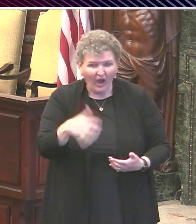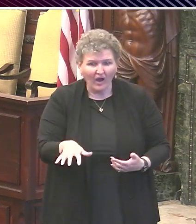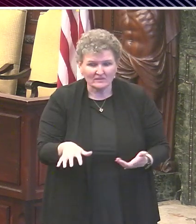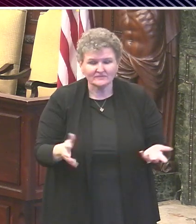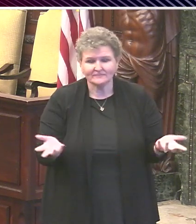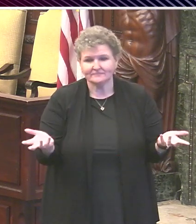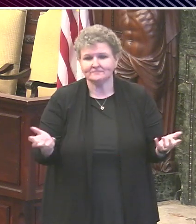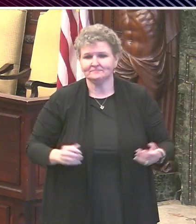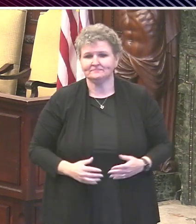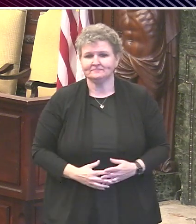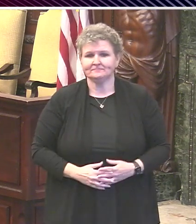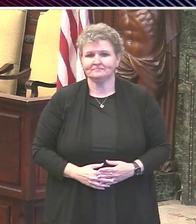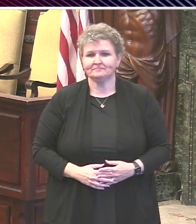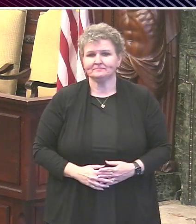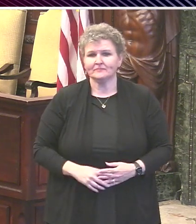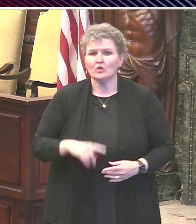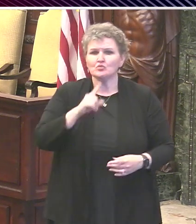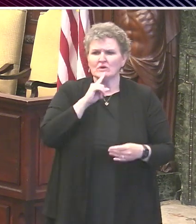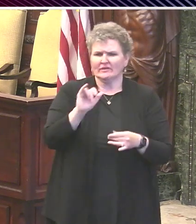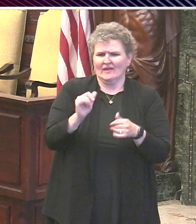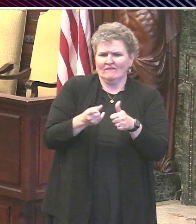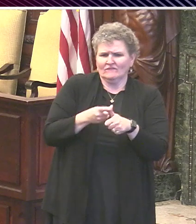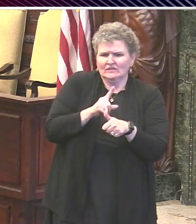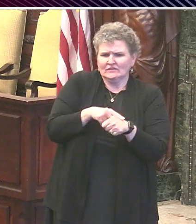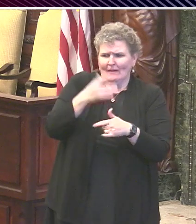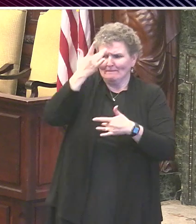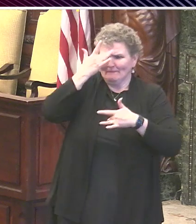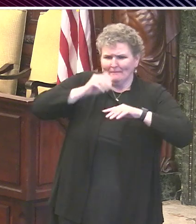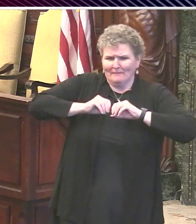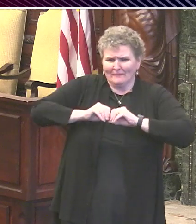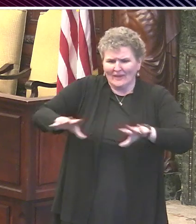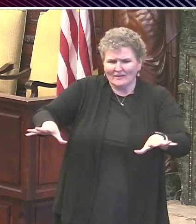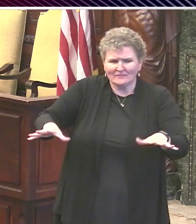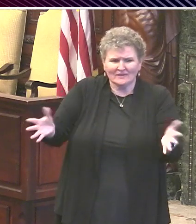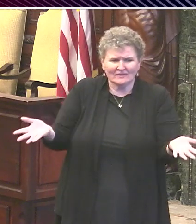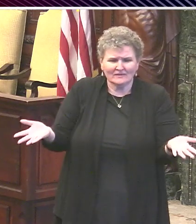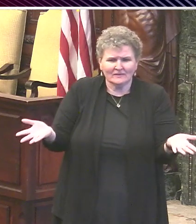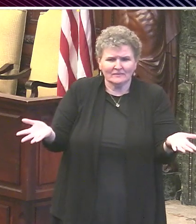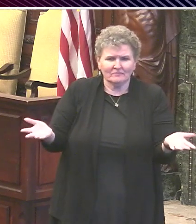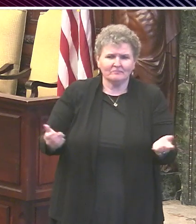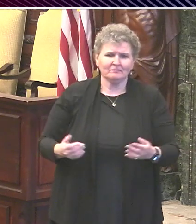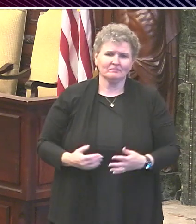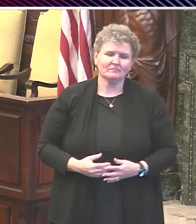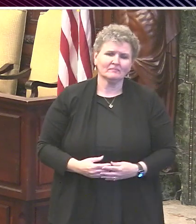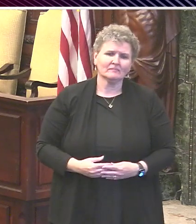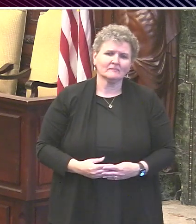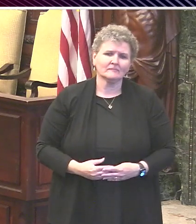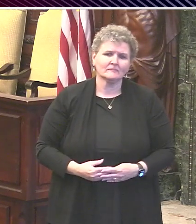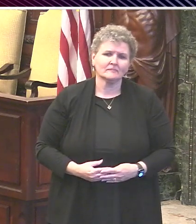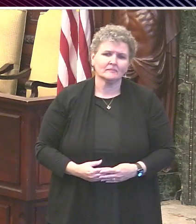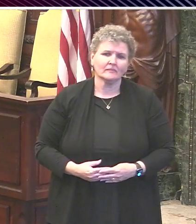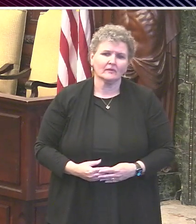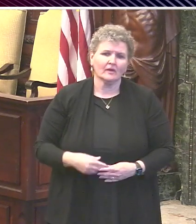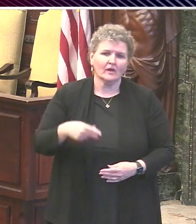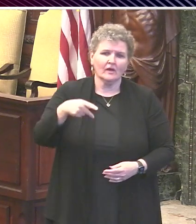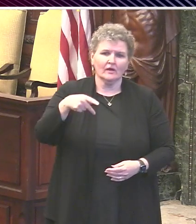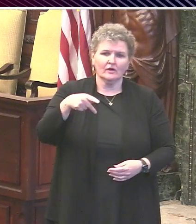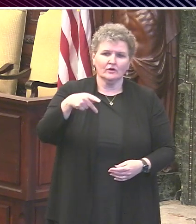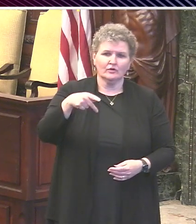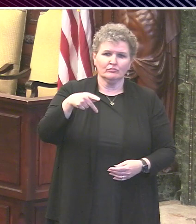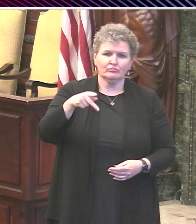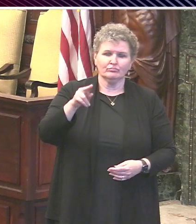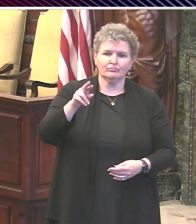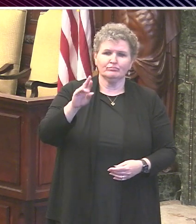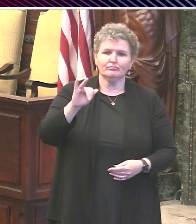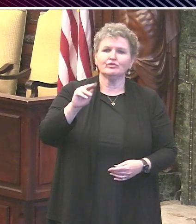this is a historic pandemic and practical financial depression. I mean, I think our workers are doing a pretty goddamn